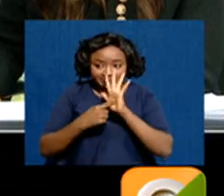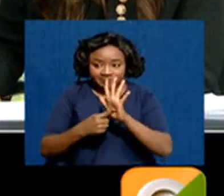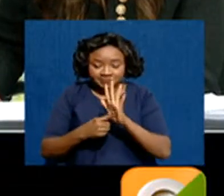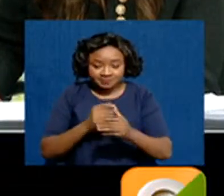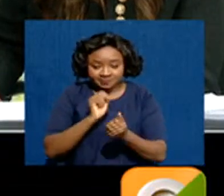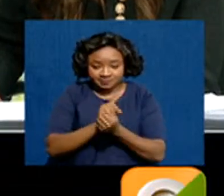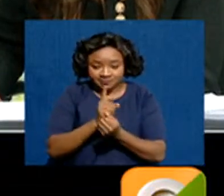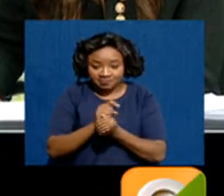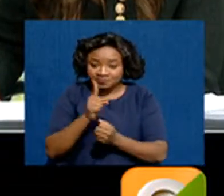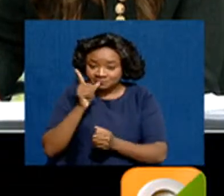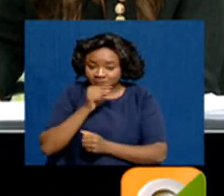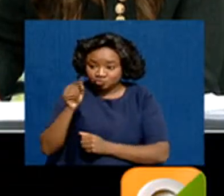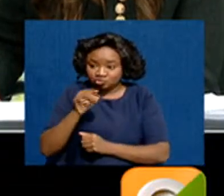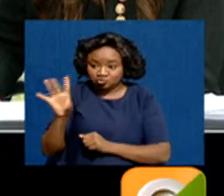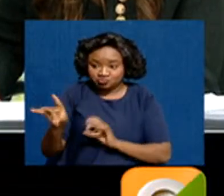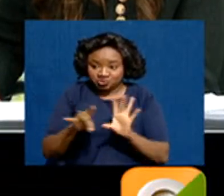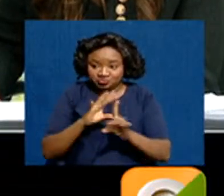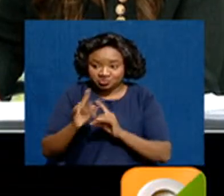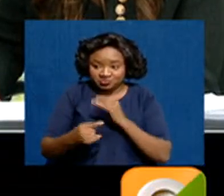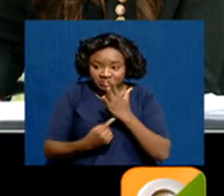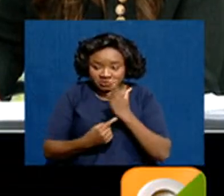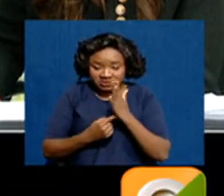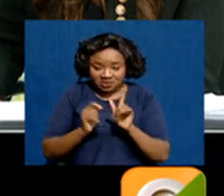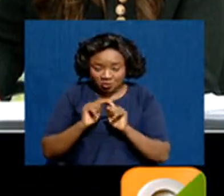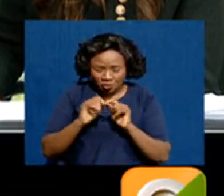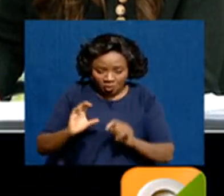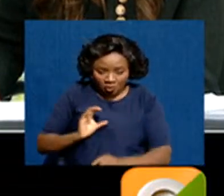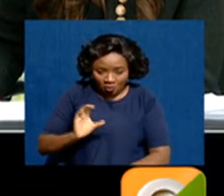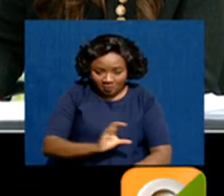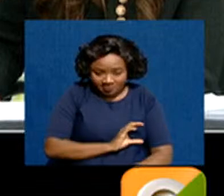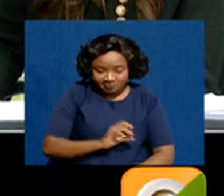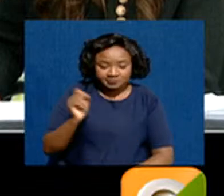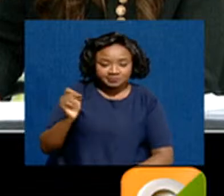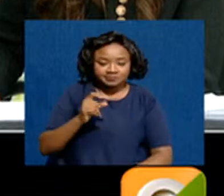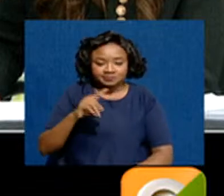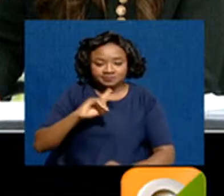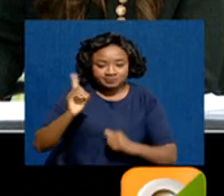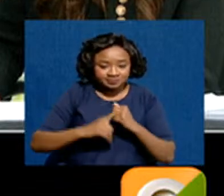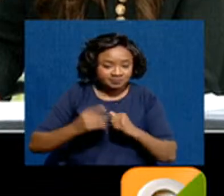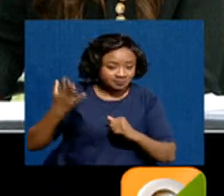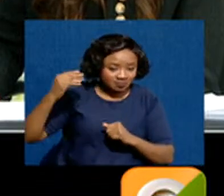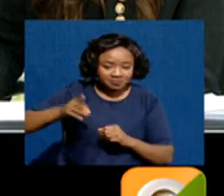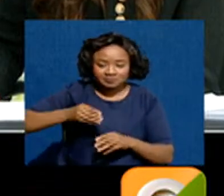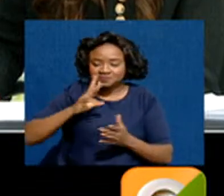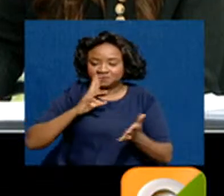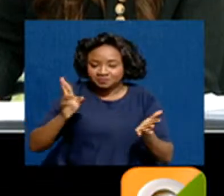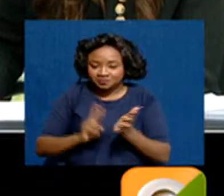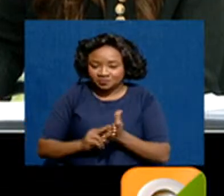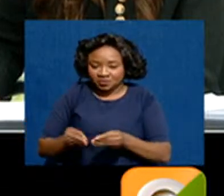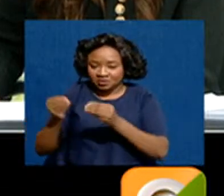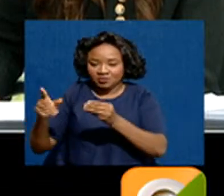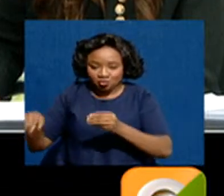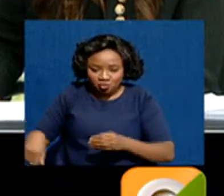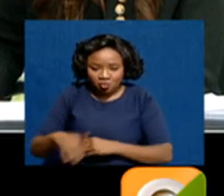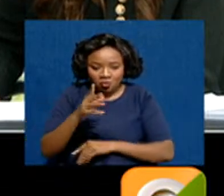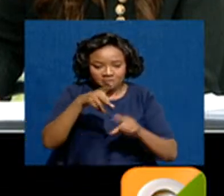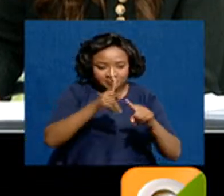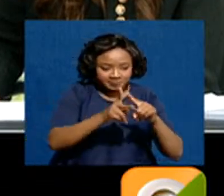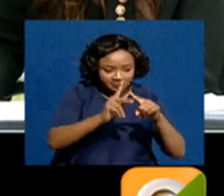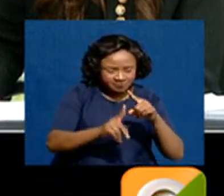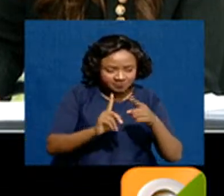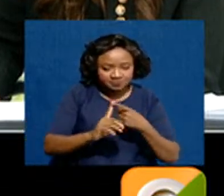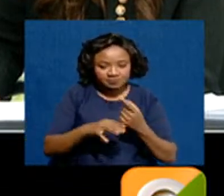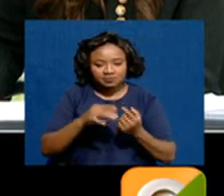technical committee. Absolutely. 6 months ago, gave you the report, and you were to fix a number of things: leaking roofs,